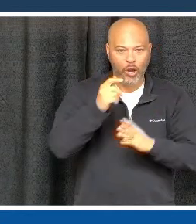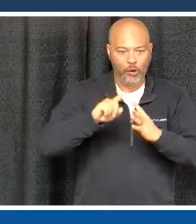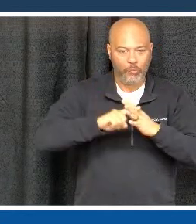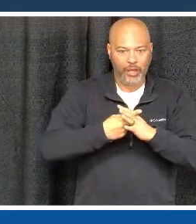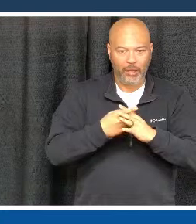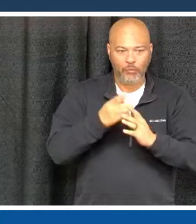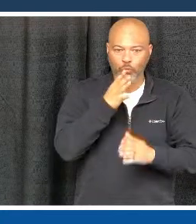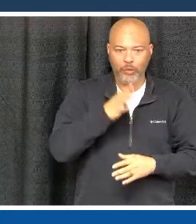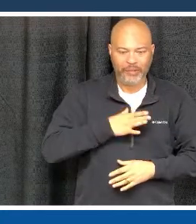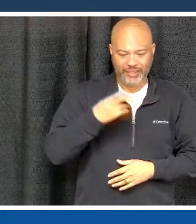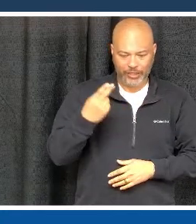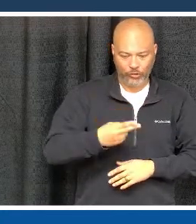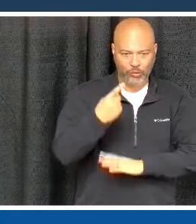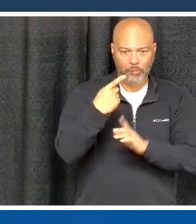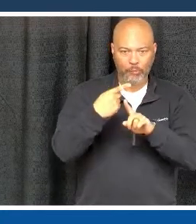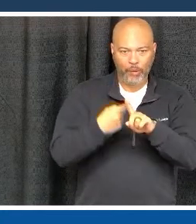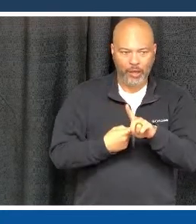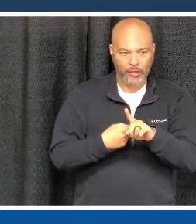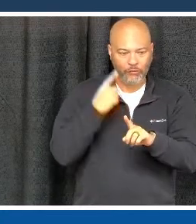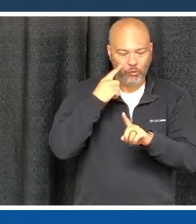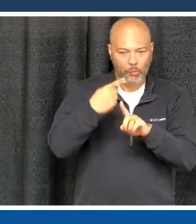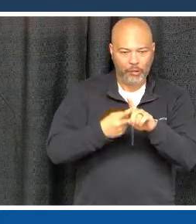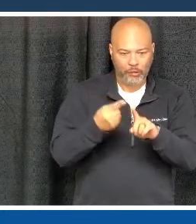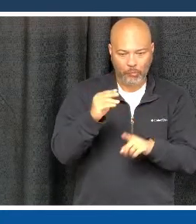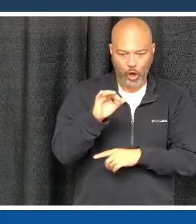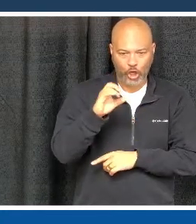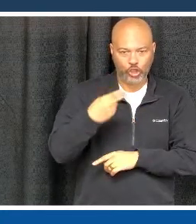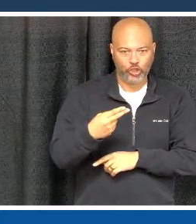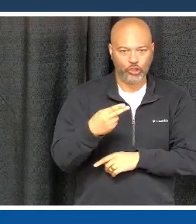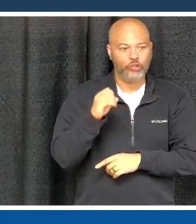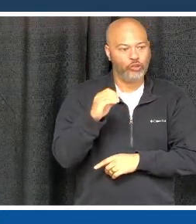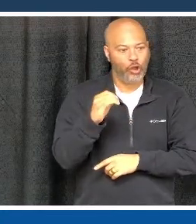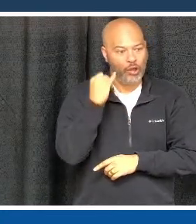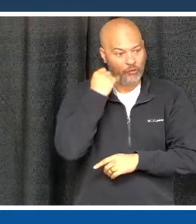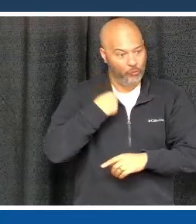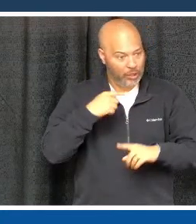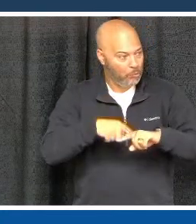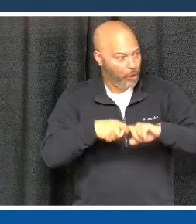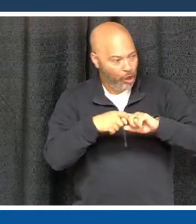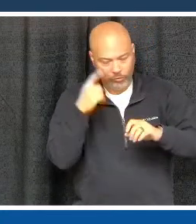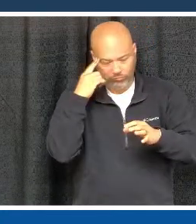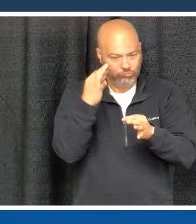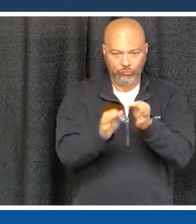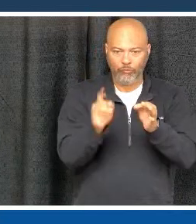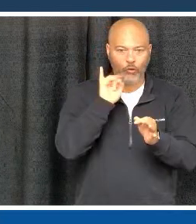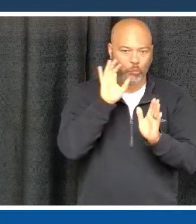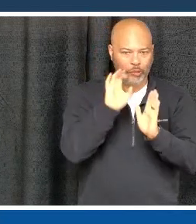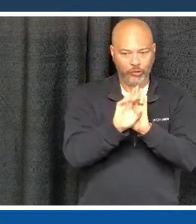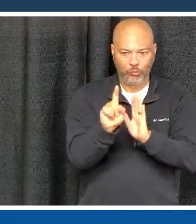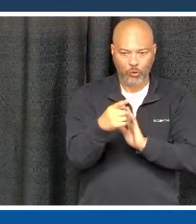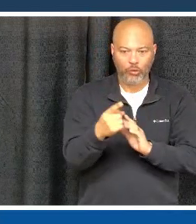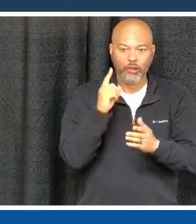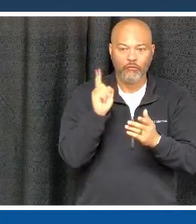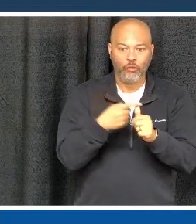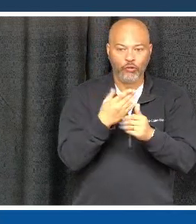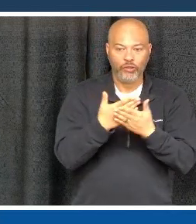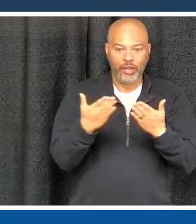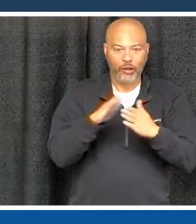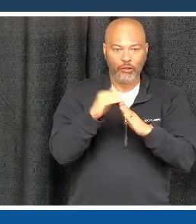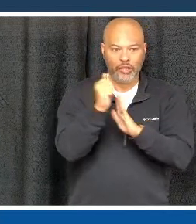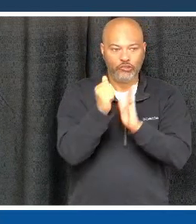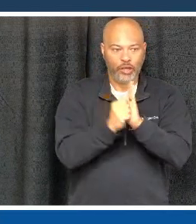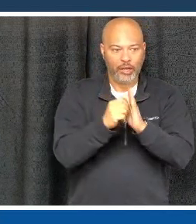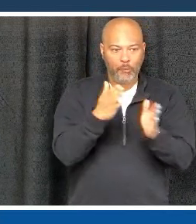Women's History Month for the month of March. So if we pause, it's just for that. First item on our agenda is the Planning